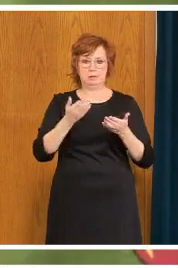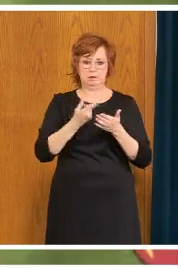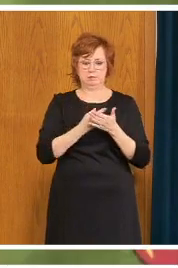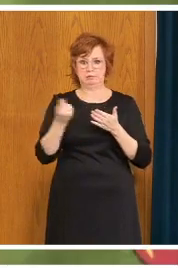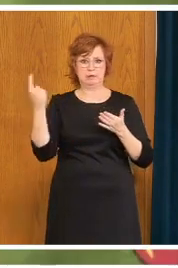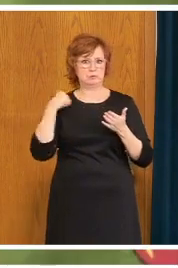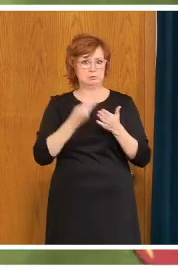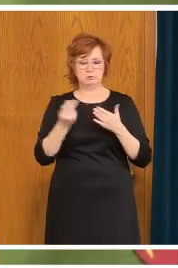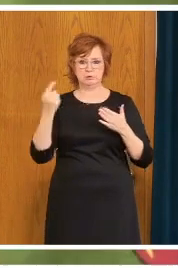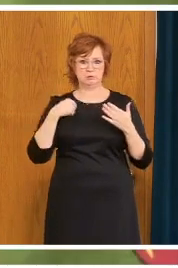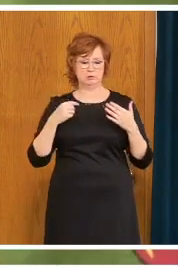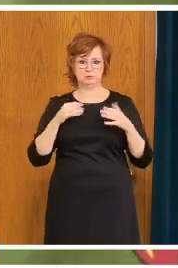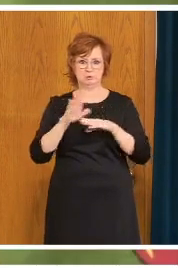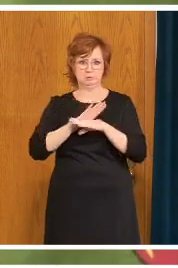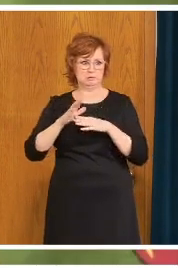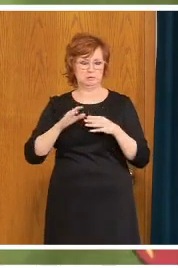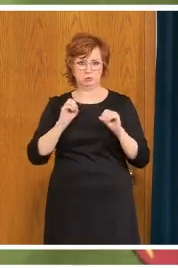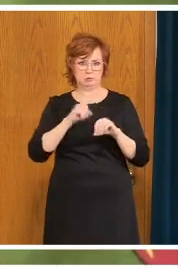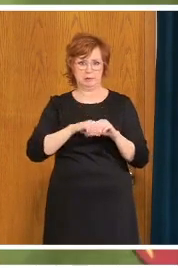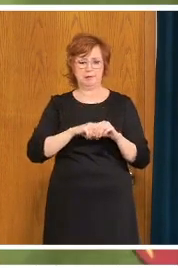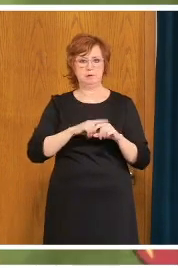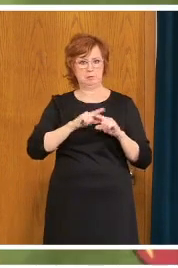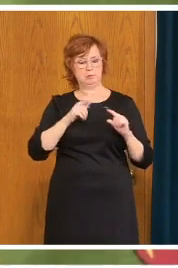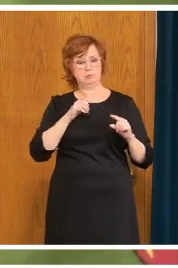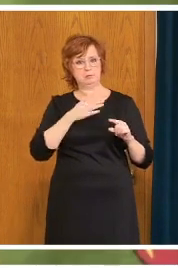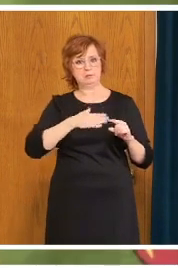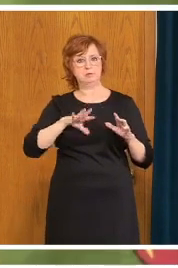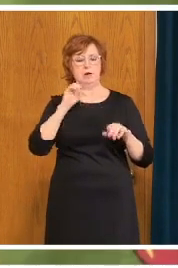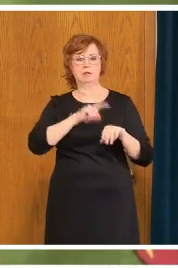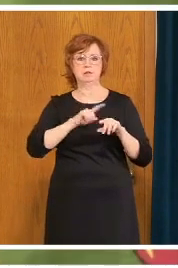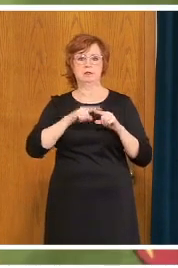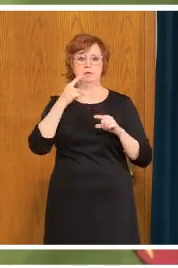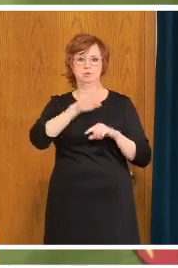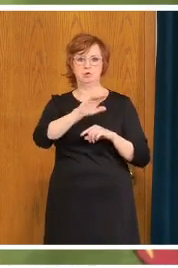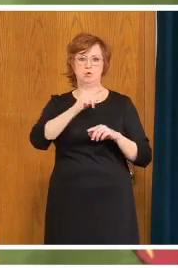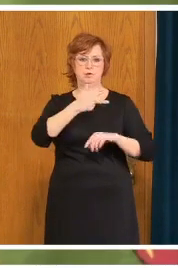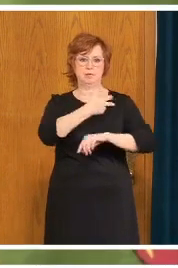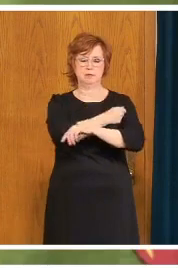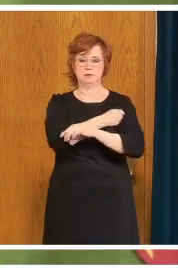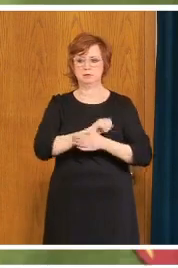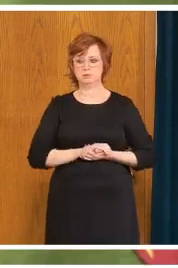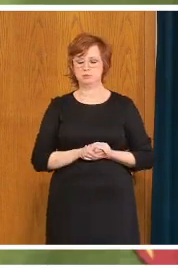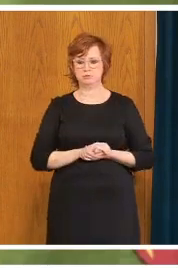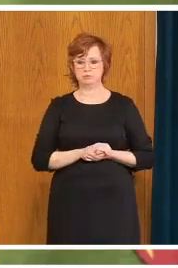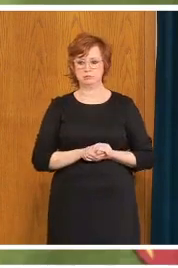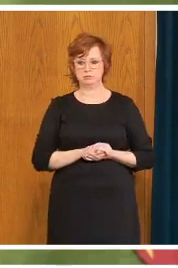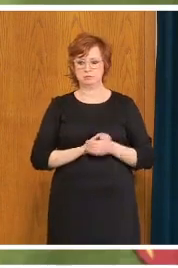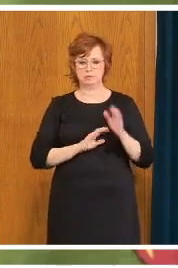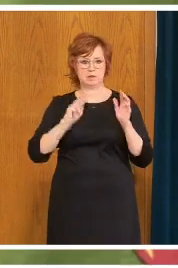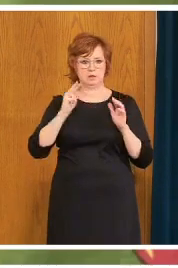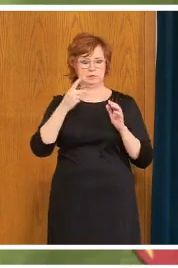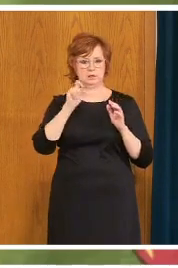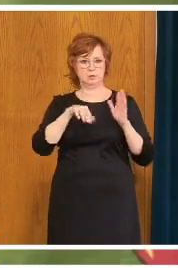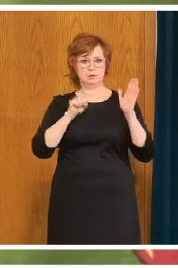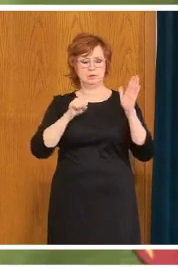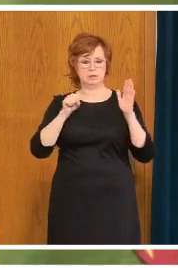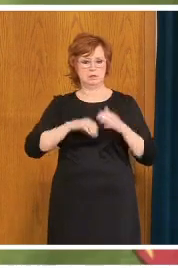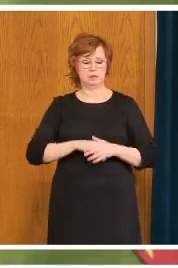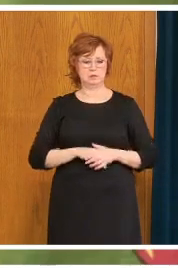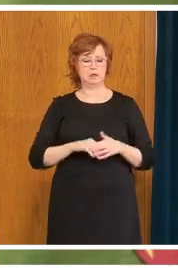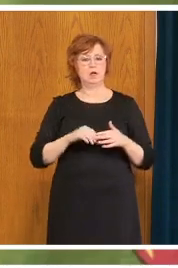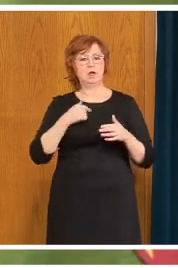weeks. I'd encourage you to try to find some time and get vaccinated. Follow-up question, Laura? I do. It's again about